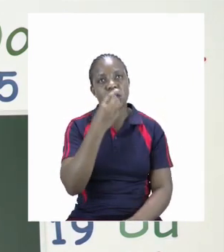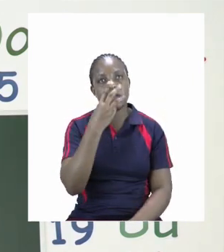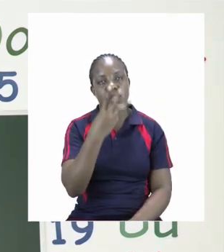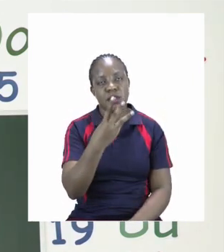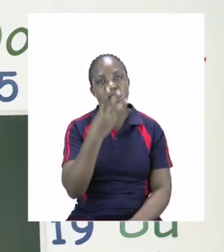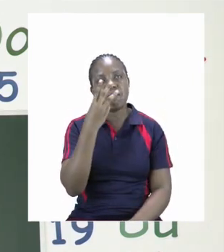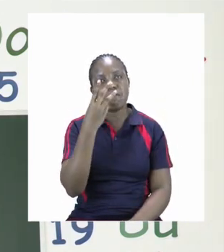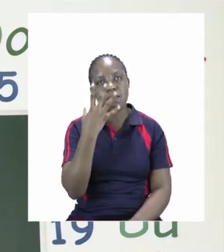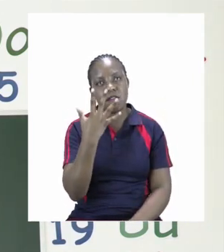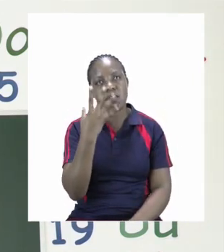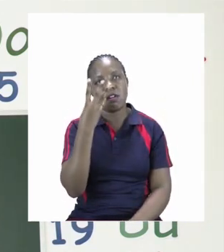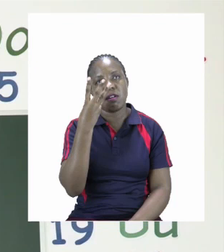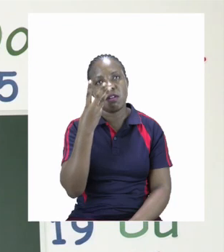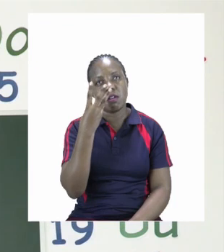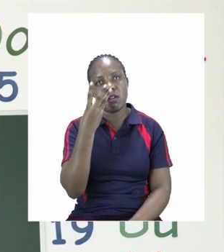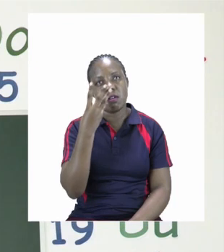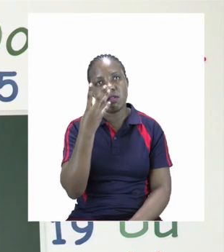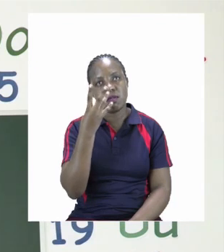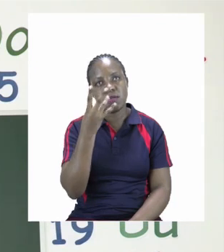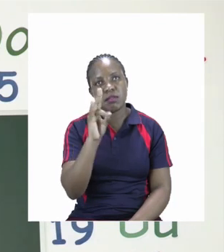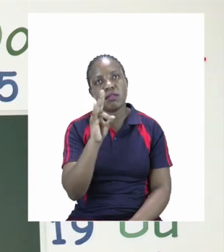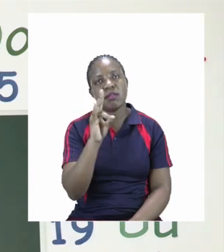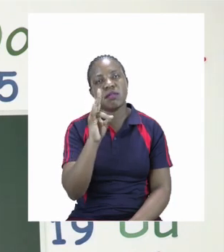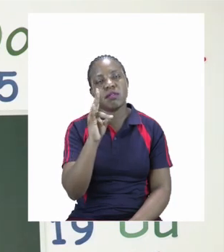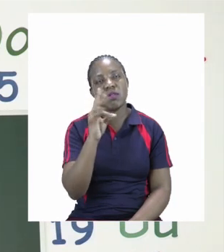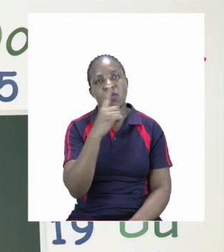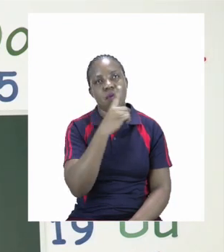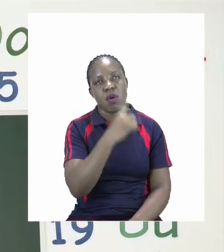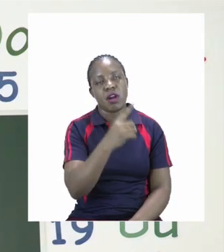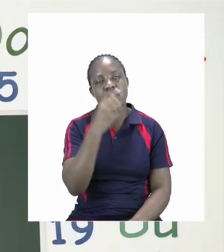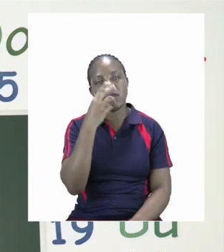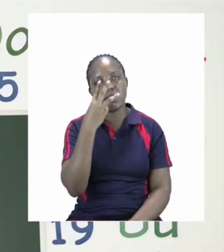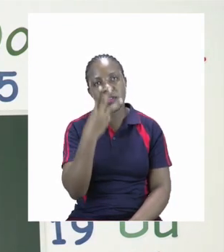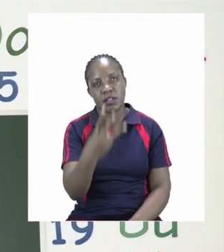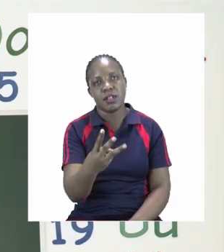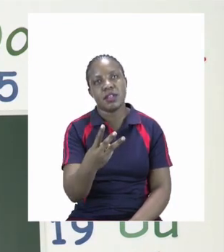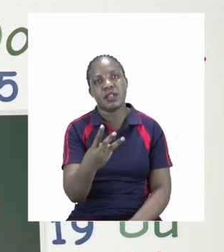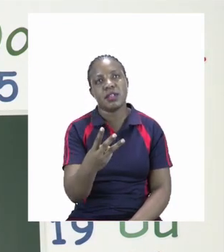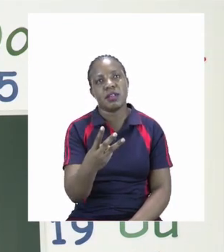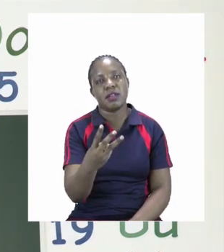have 1, 3, 5,